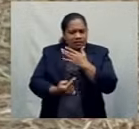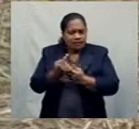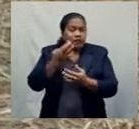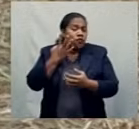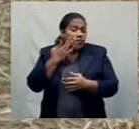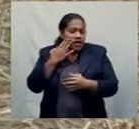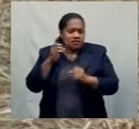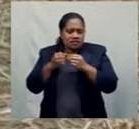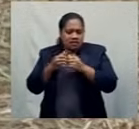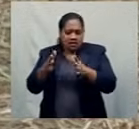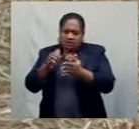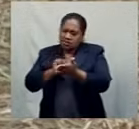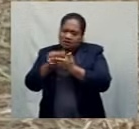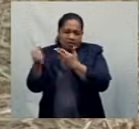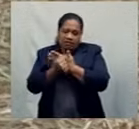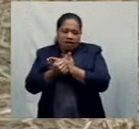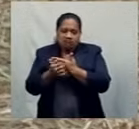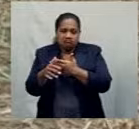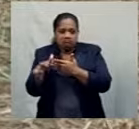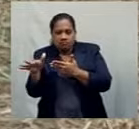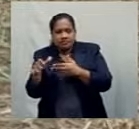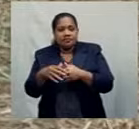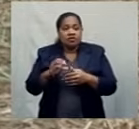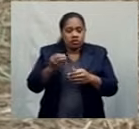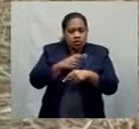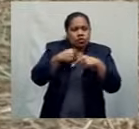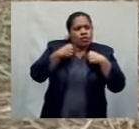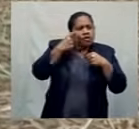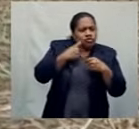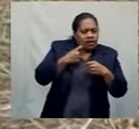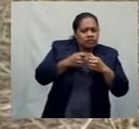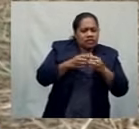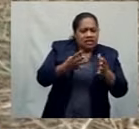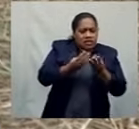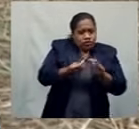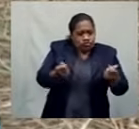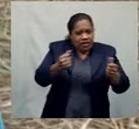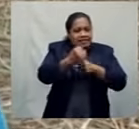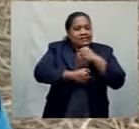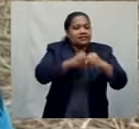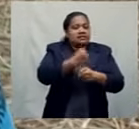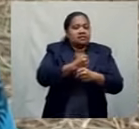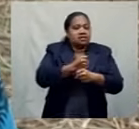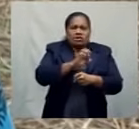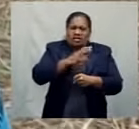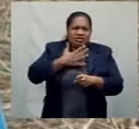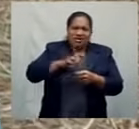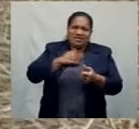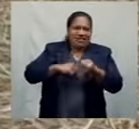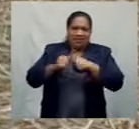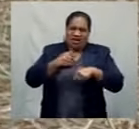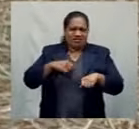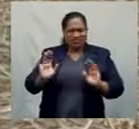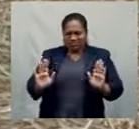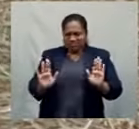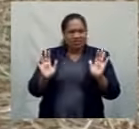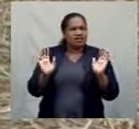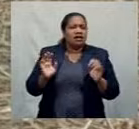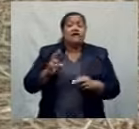October. So we are just now trying to start in the dry season, and we don't want to suffer. It's the farmers